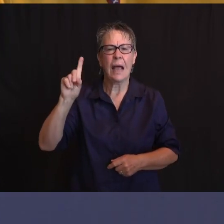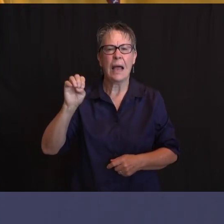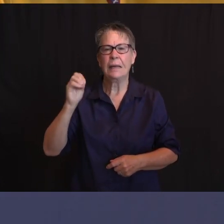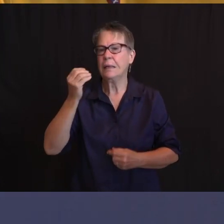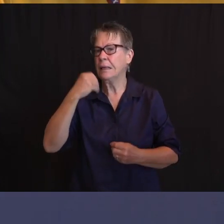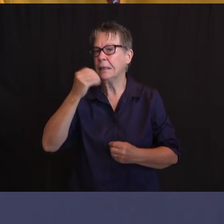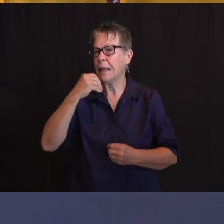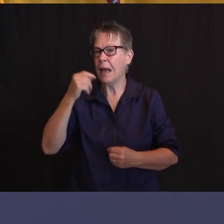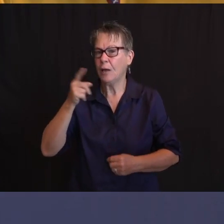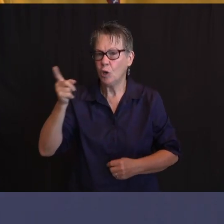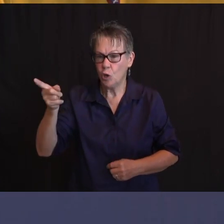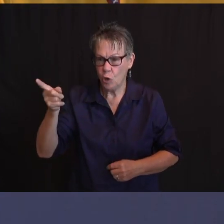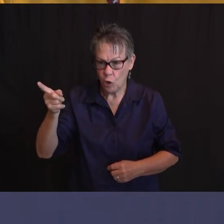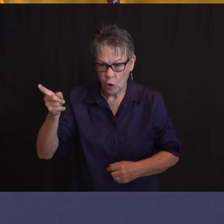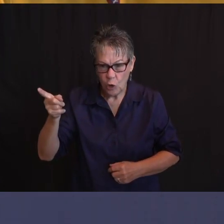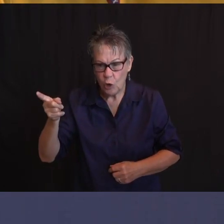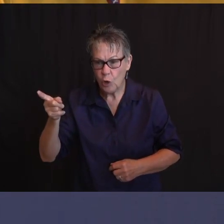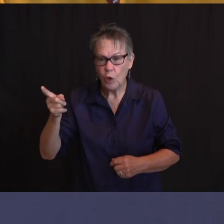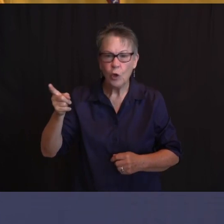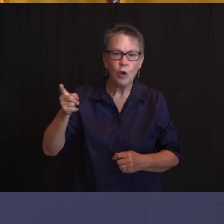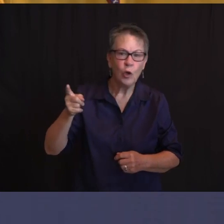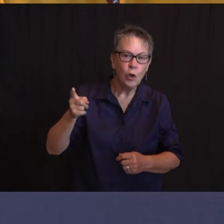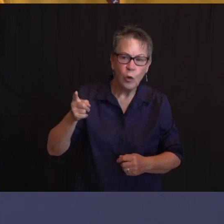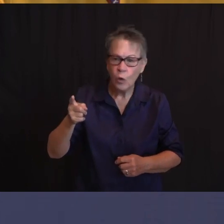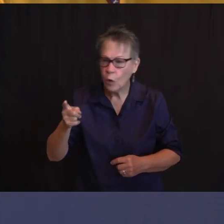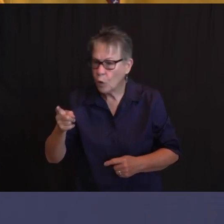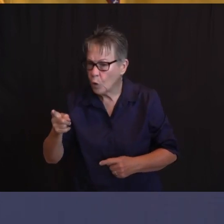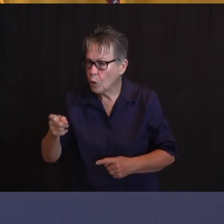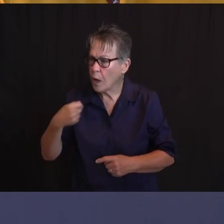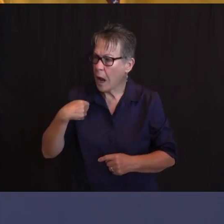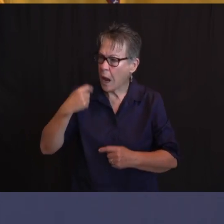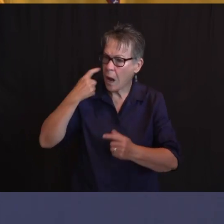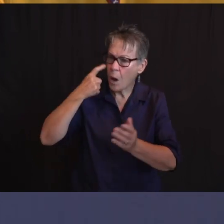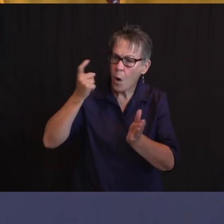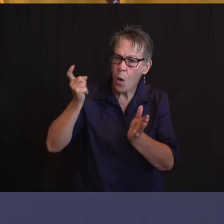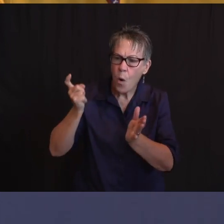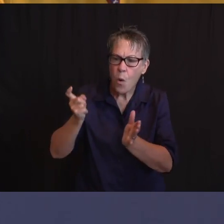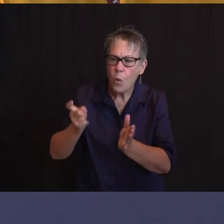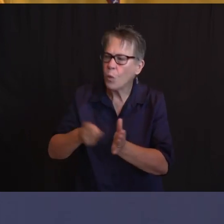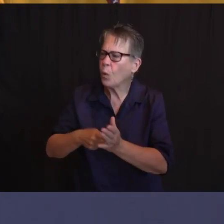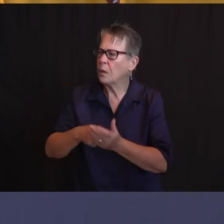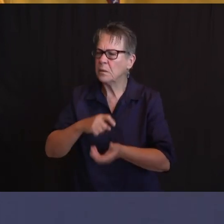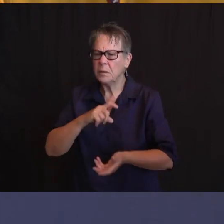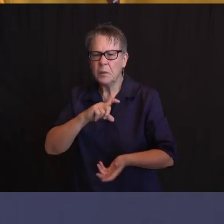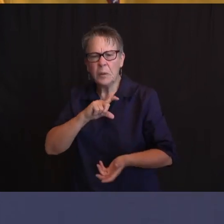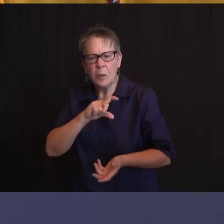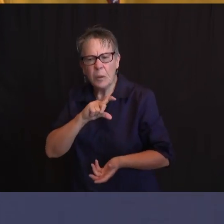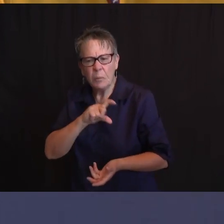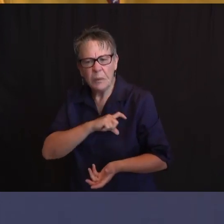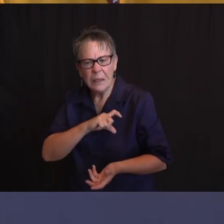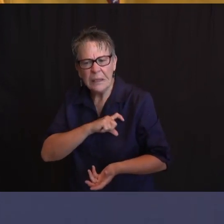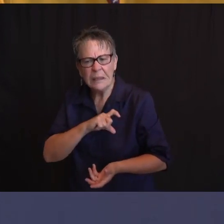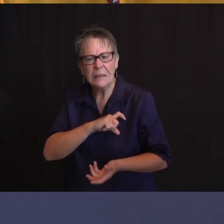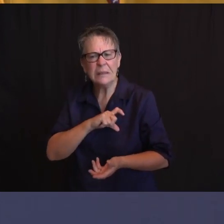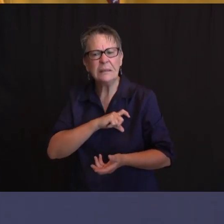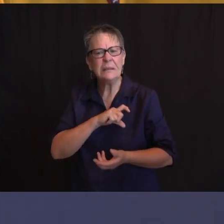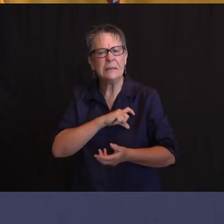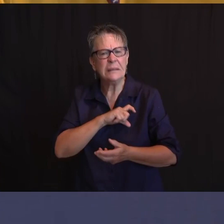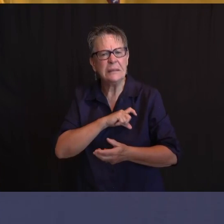to this business owner in particular, but to other business owners around the state who might be contemplating defying your executive